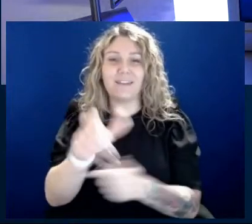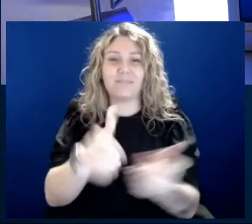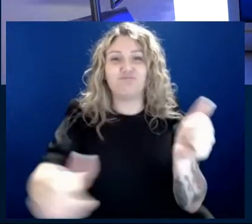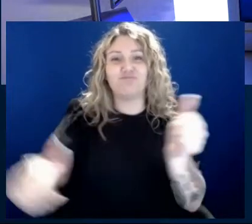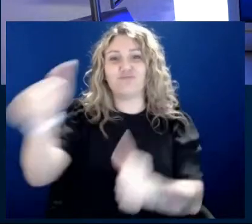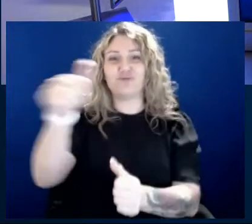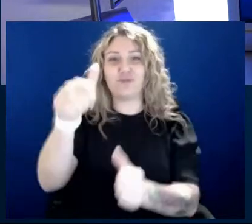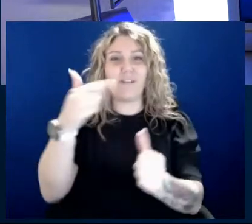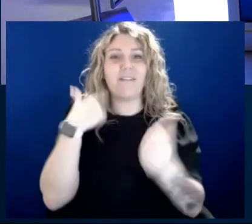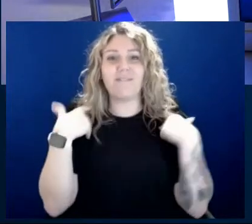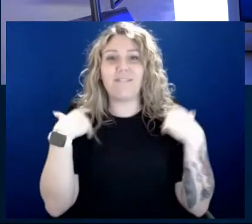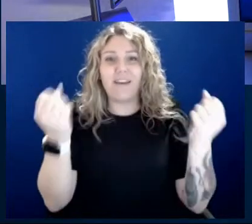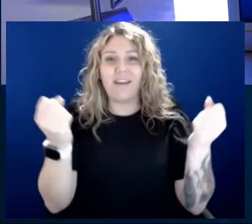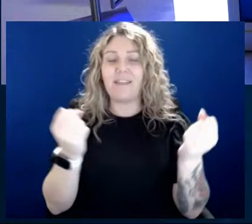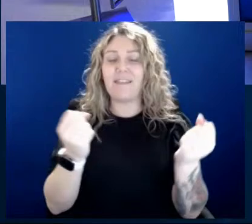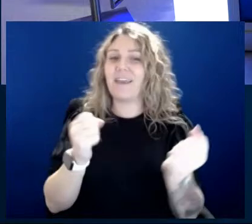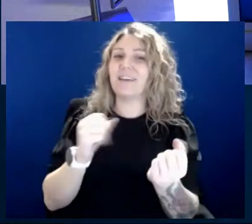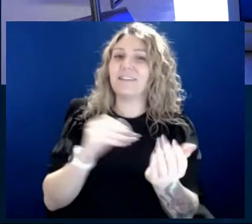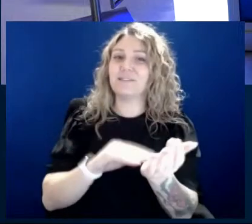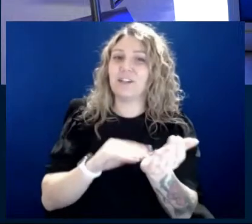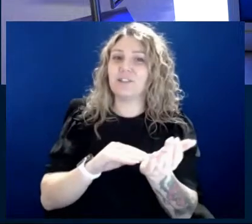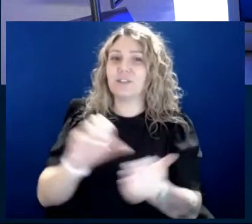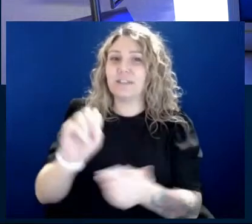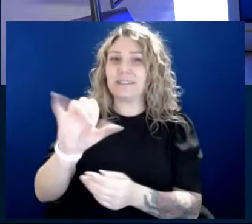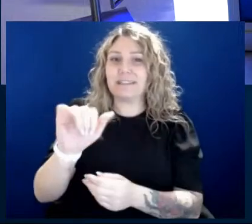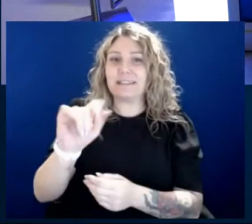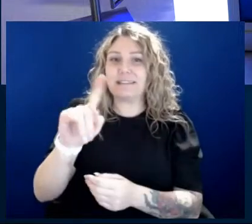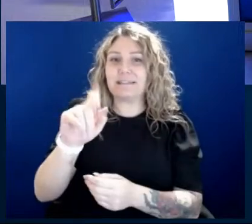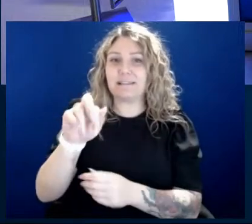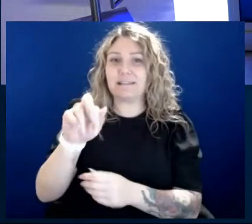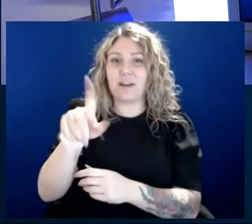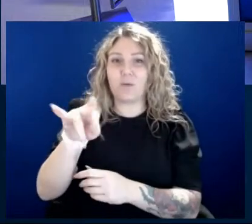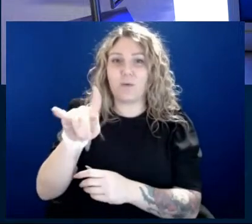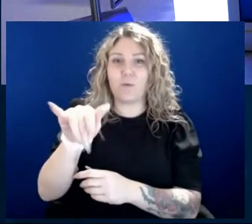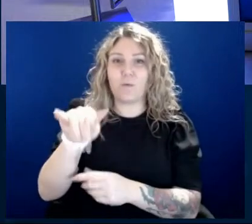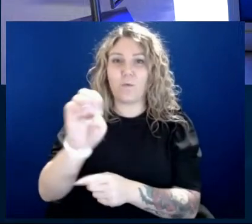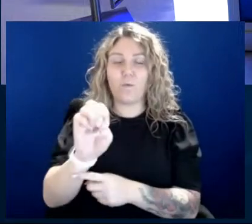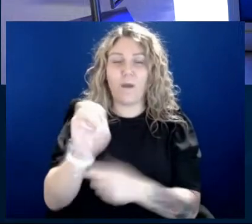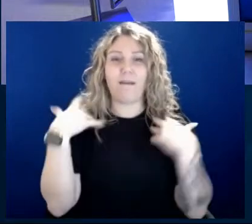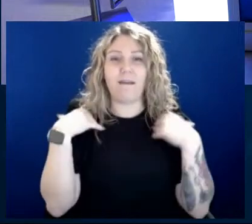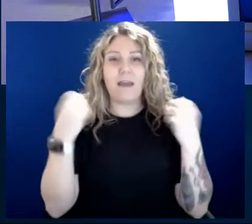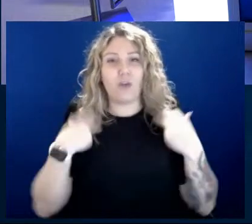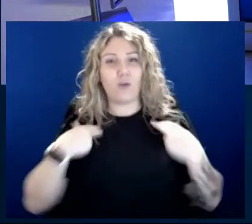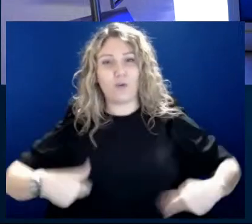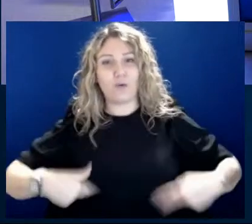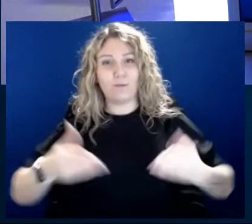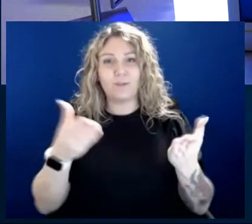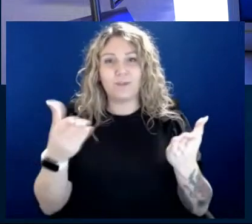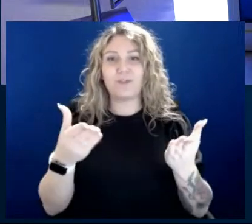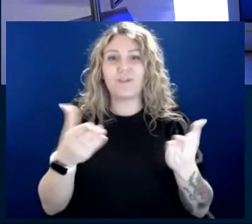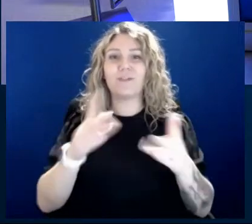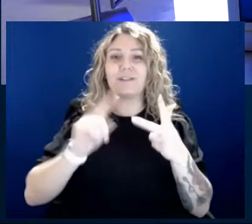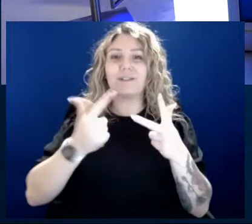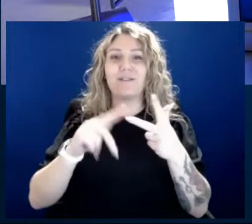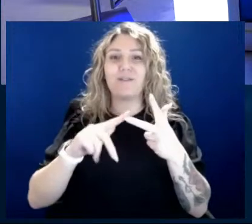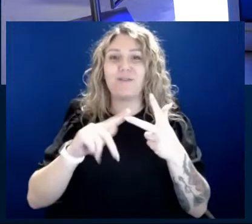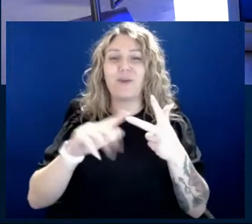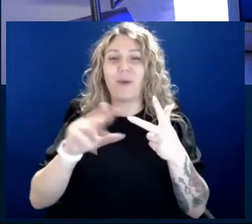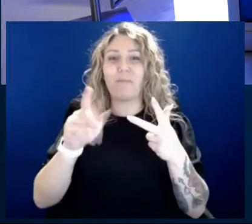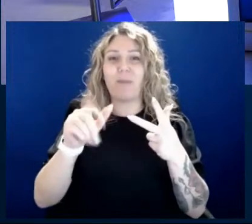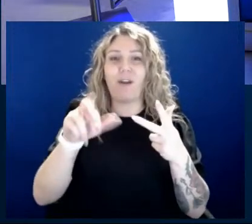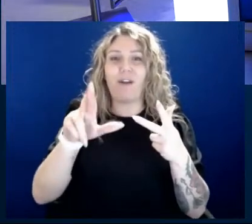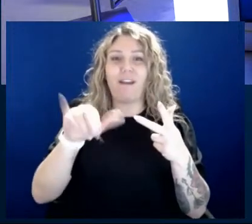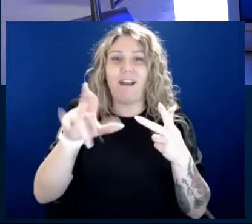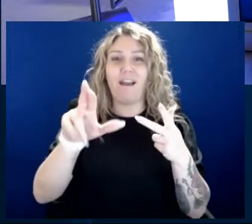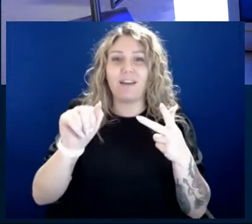Dr. Catherine Satterwhite, Region 7 Health Administrator for Health and Human Services, and Mariana Ramirez. She is the Director of